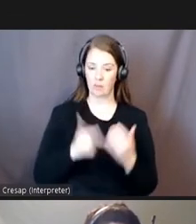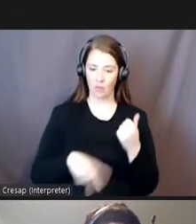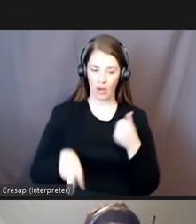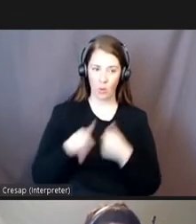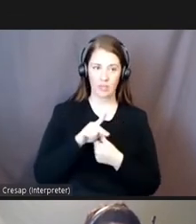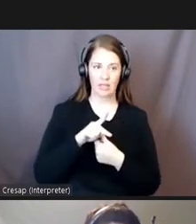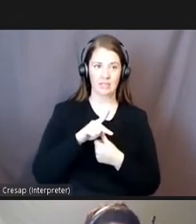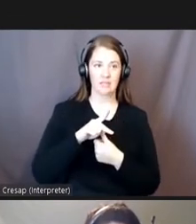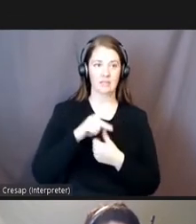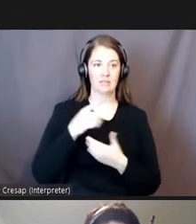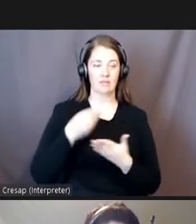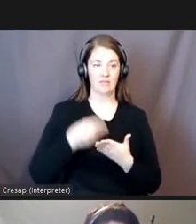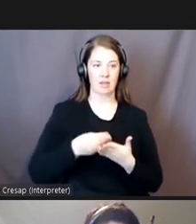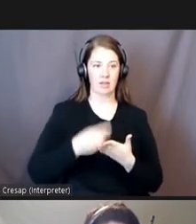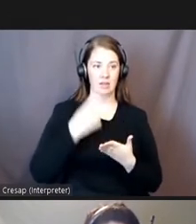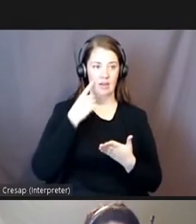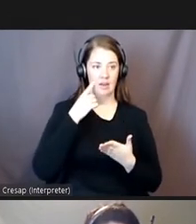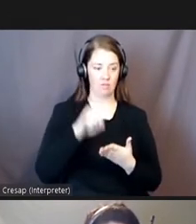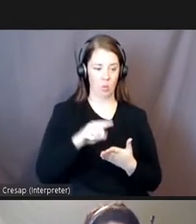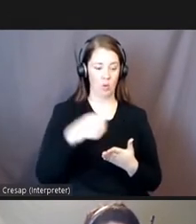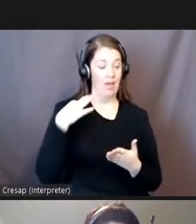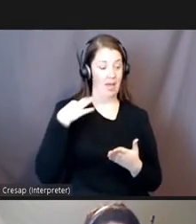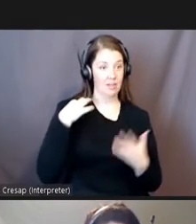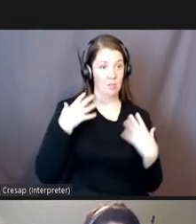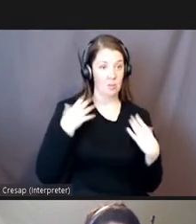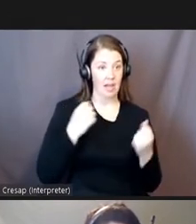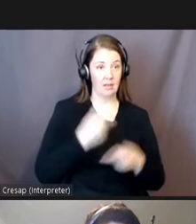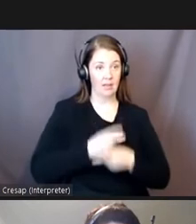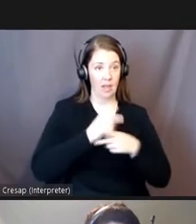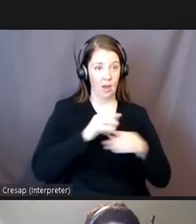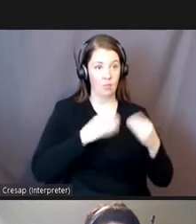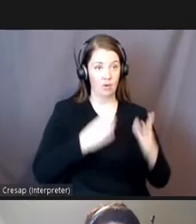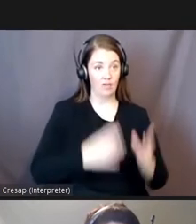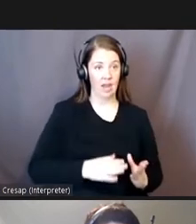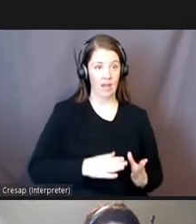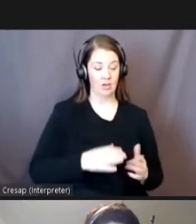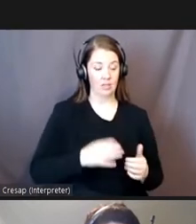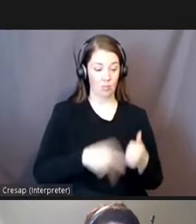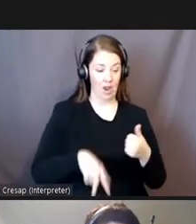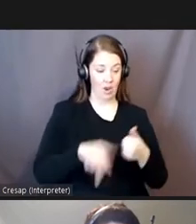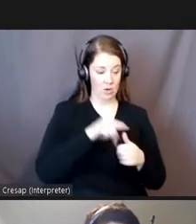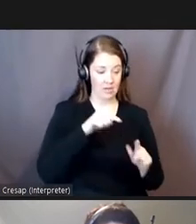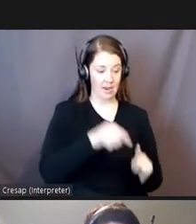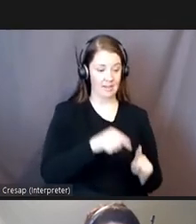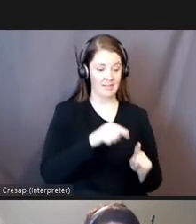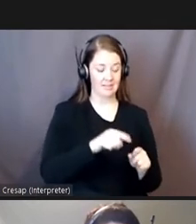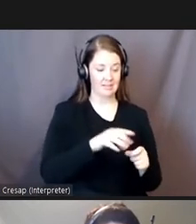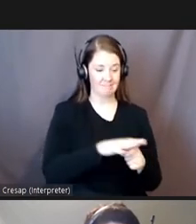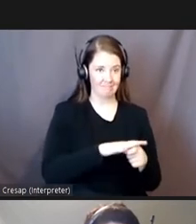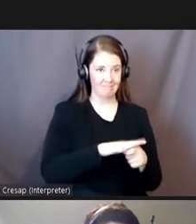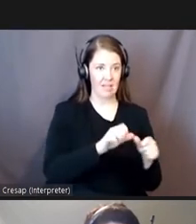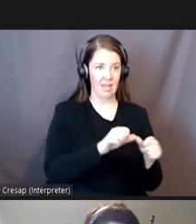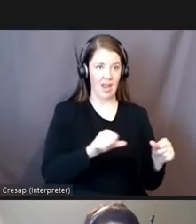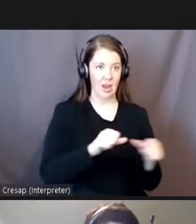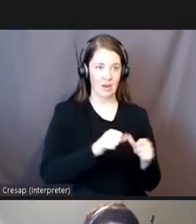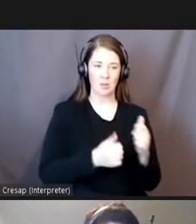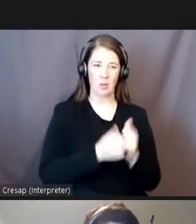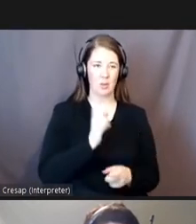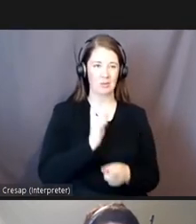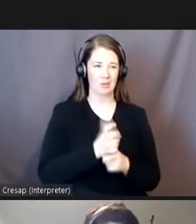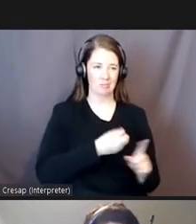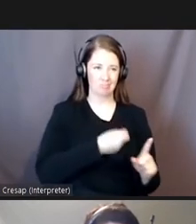funding to eligible healthcare providers who were located in areas that were hardest hit by the